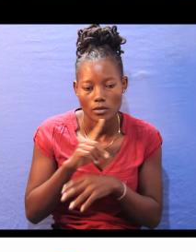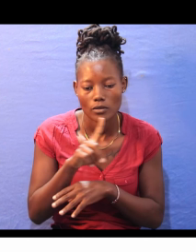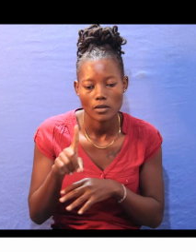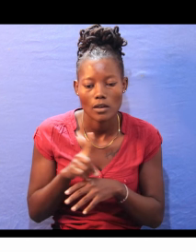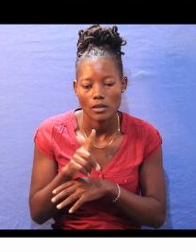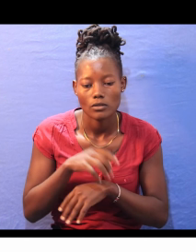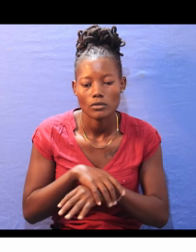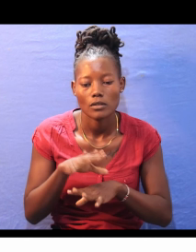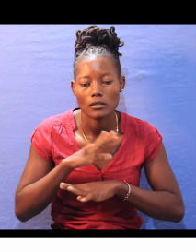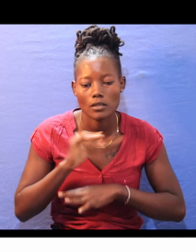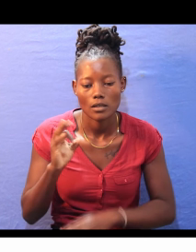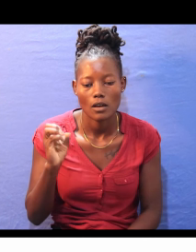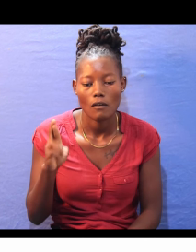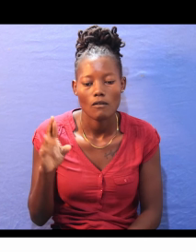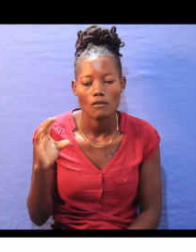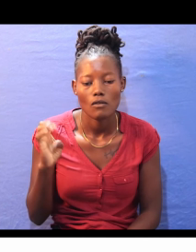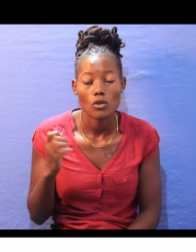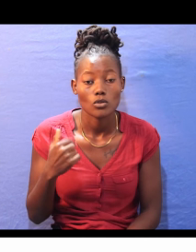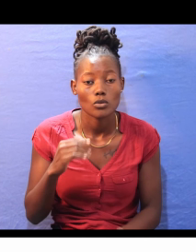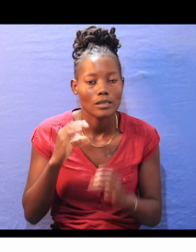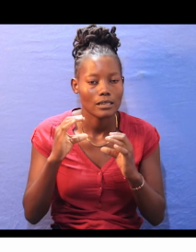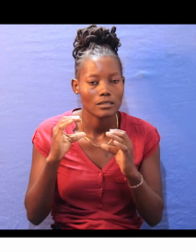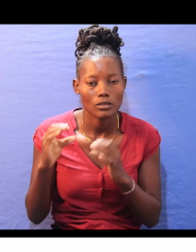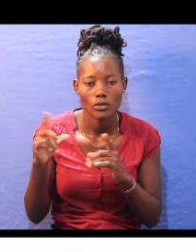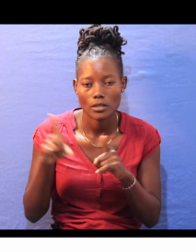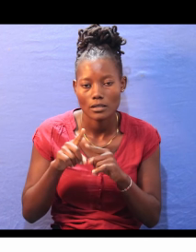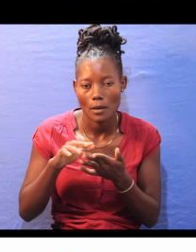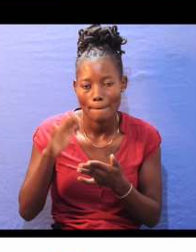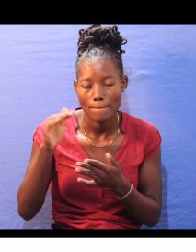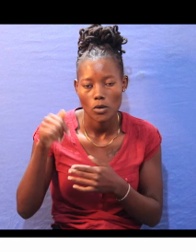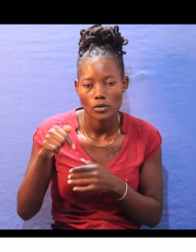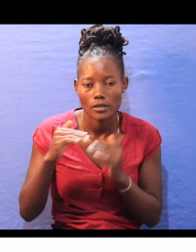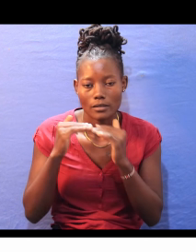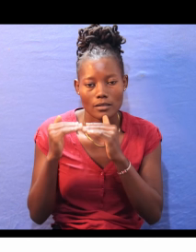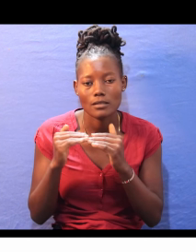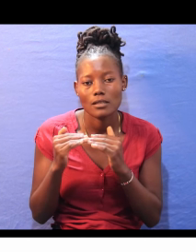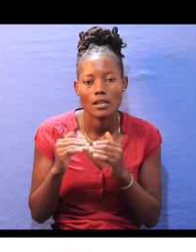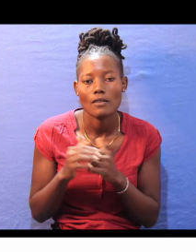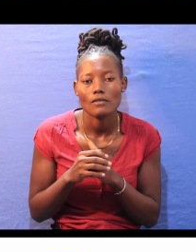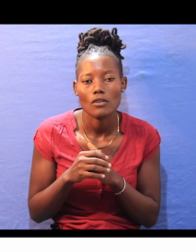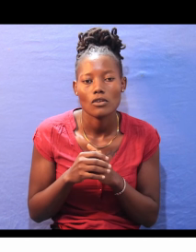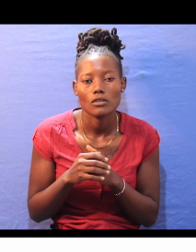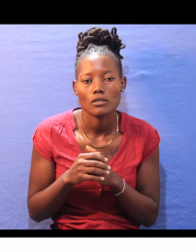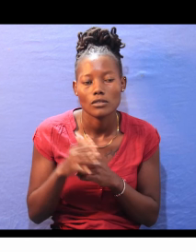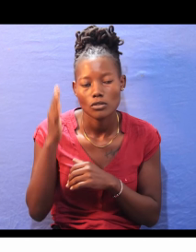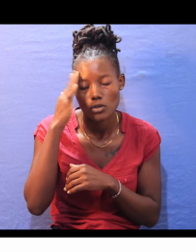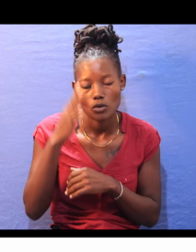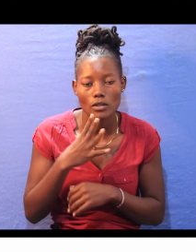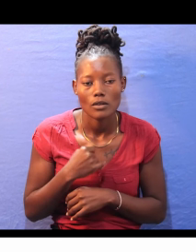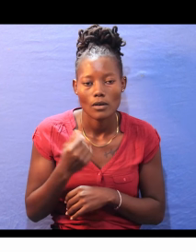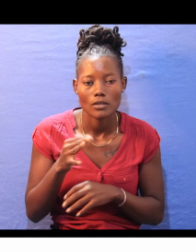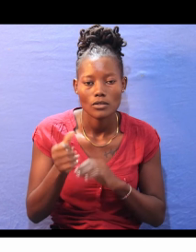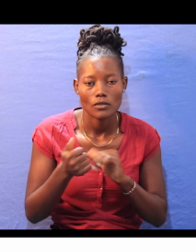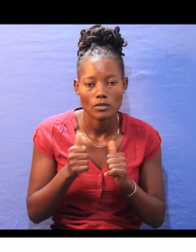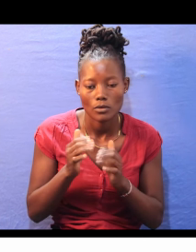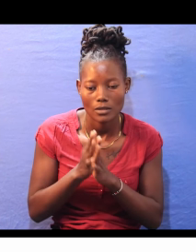force. So we always, as coaches, and especially in this stage, have to look at the needs of our sport and the needs of